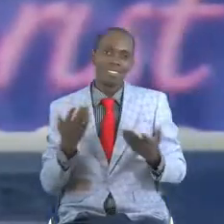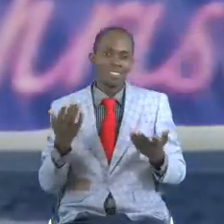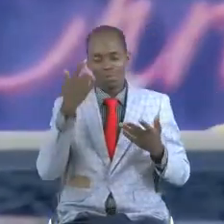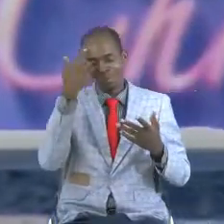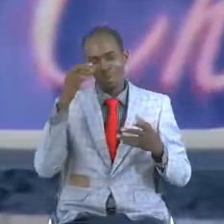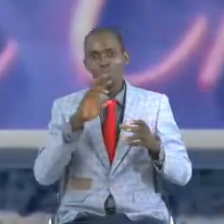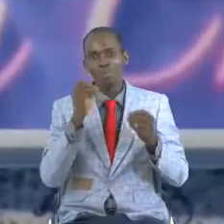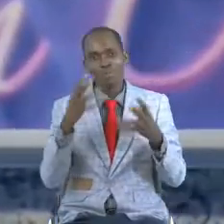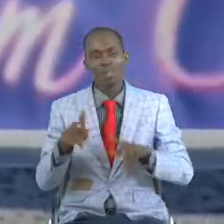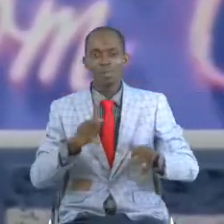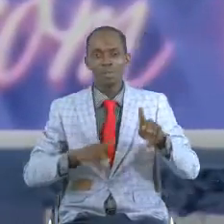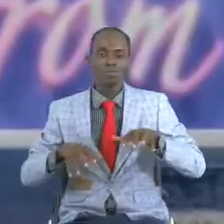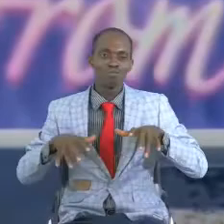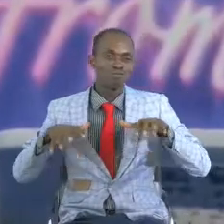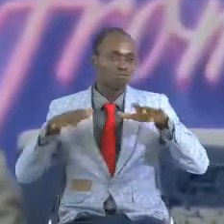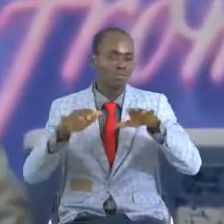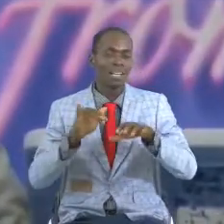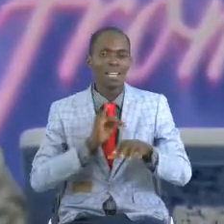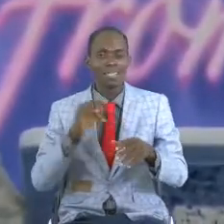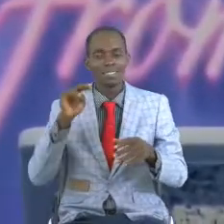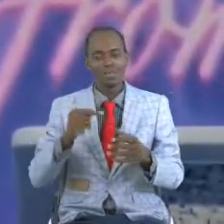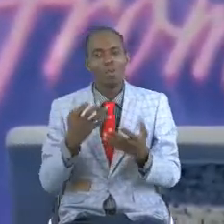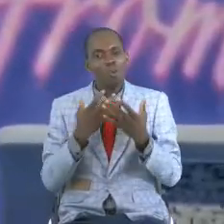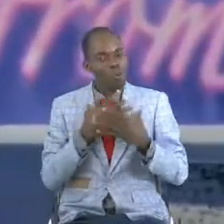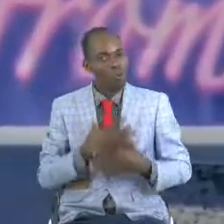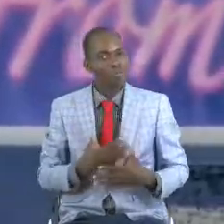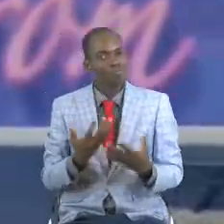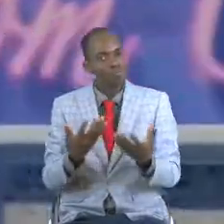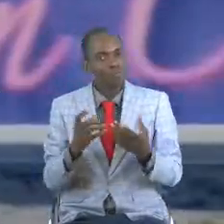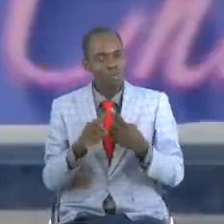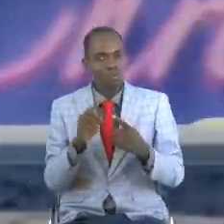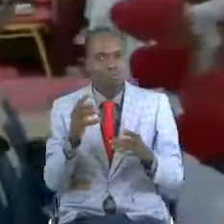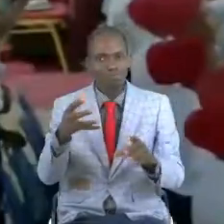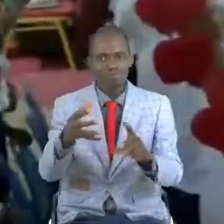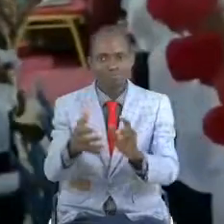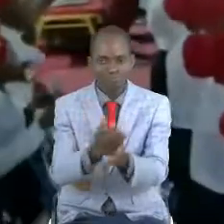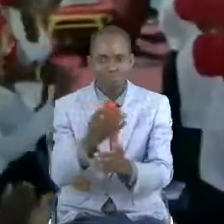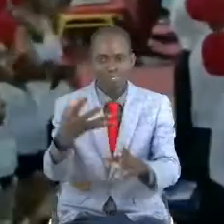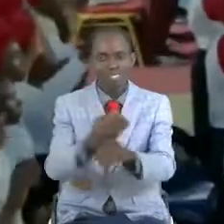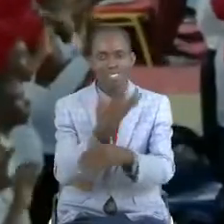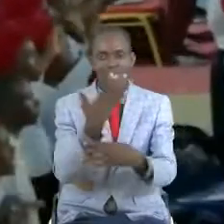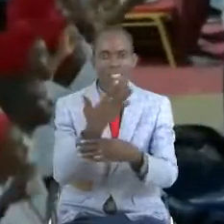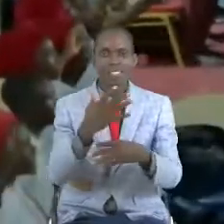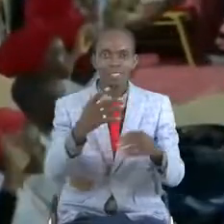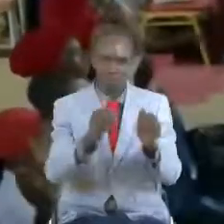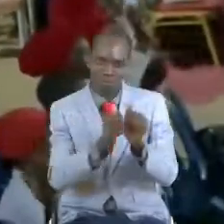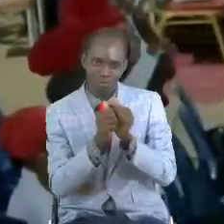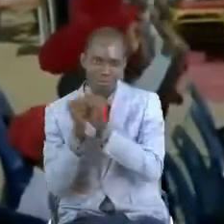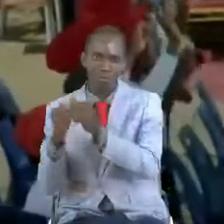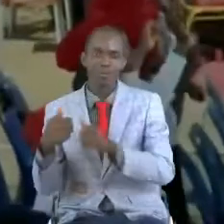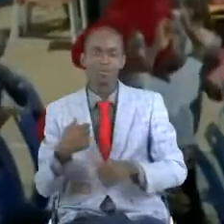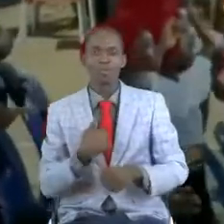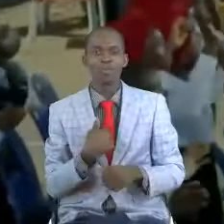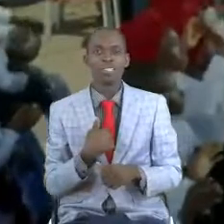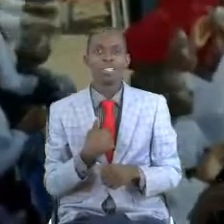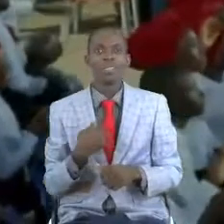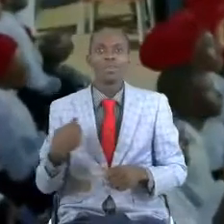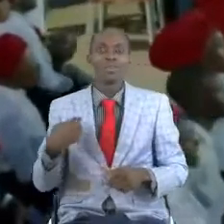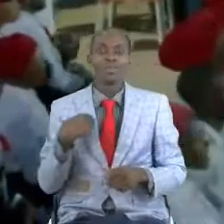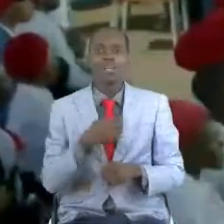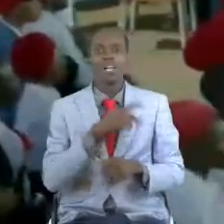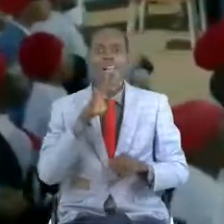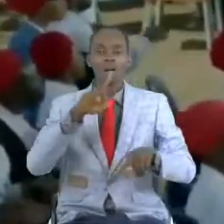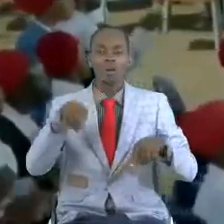come to you personally and take your hand and say, let's go. You're going on to victory